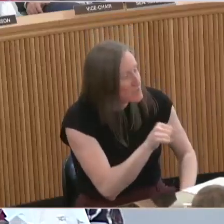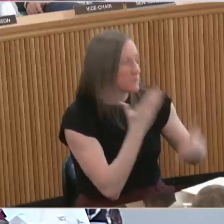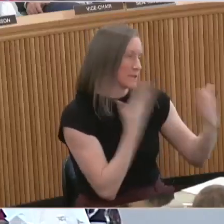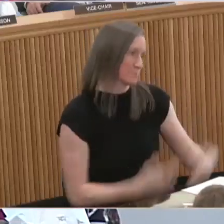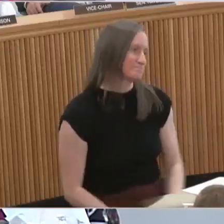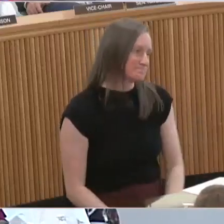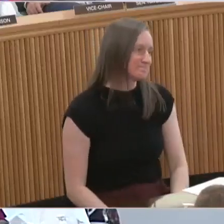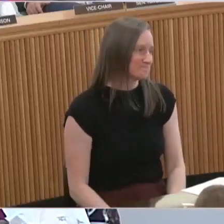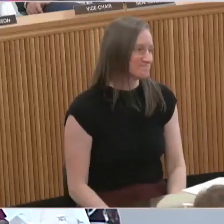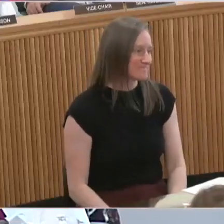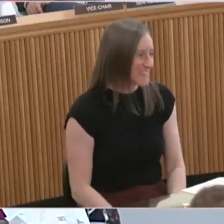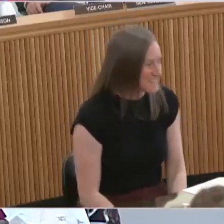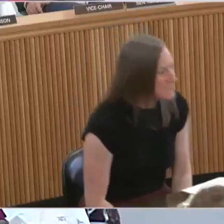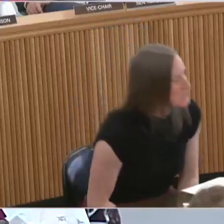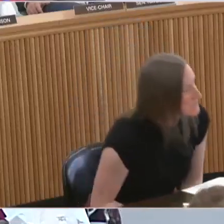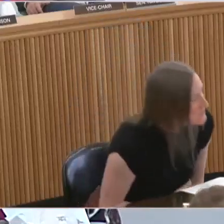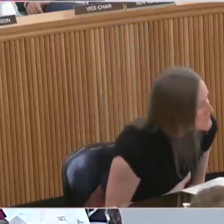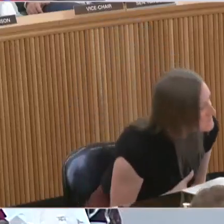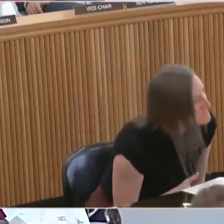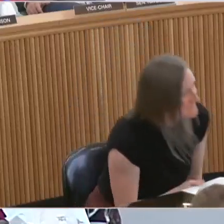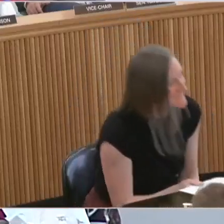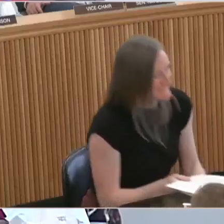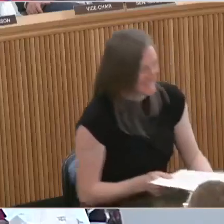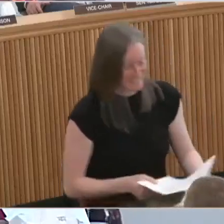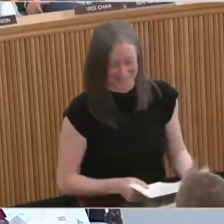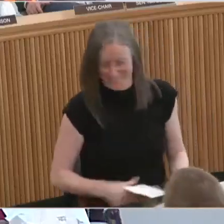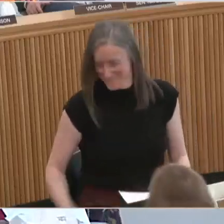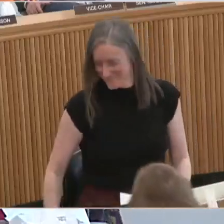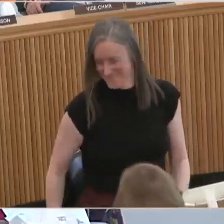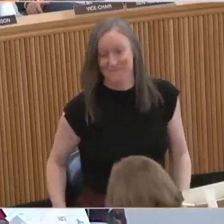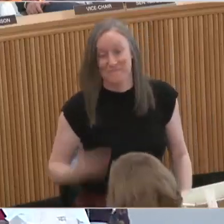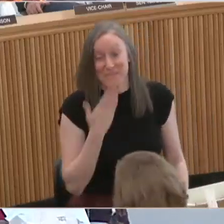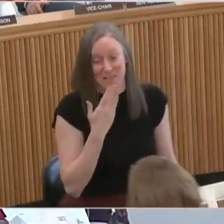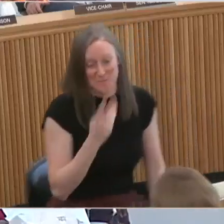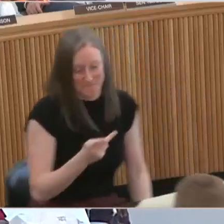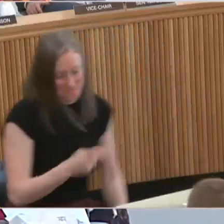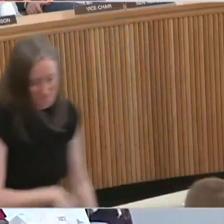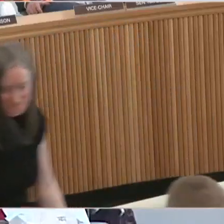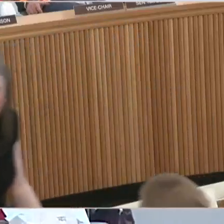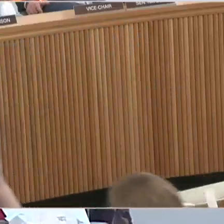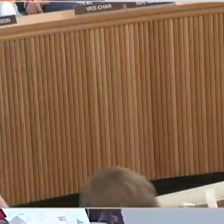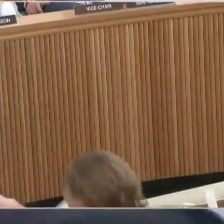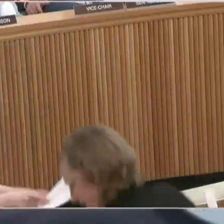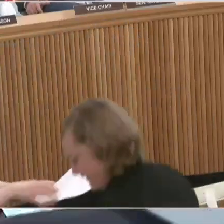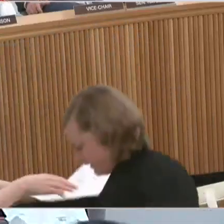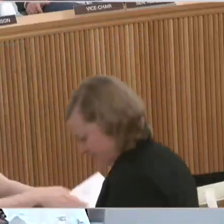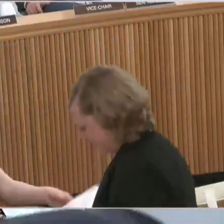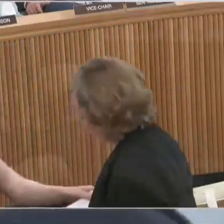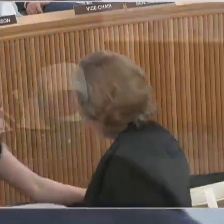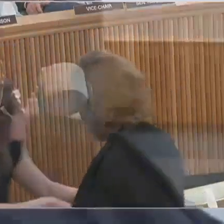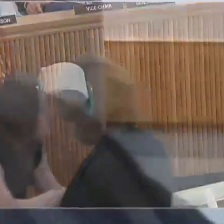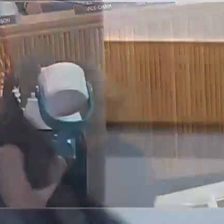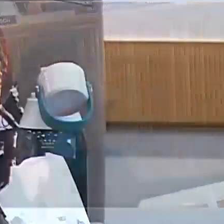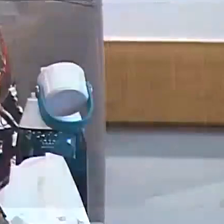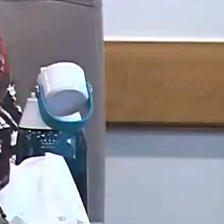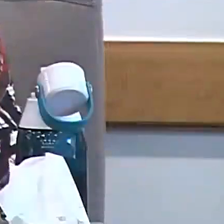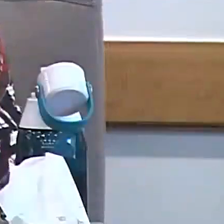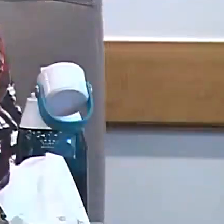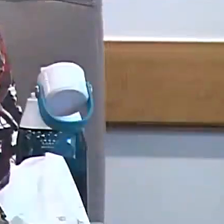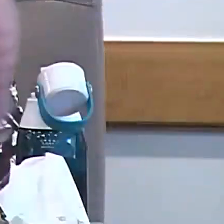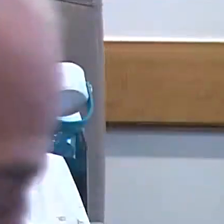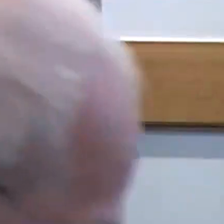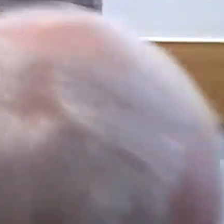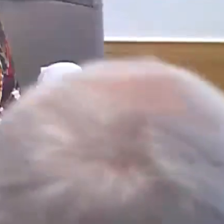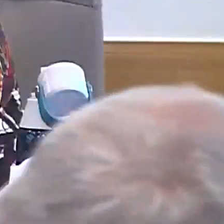you. Yeah, you're welcome. Thank you both very much. We're going to, that concludes